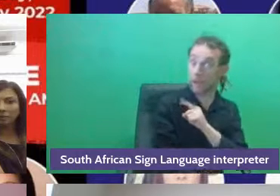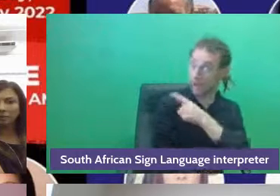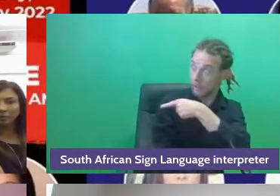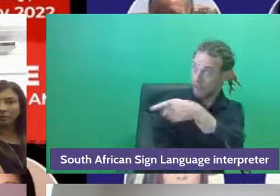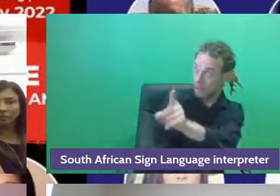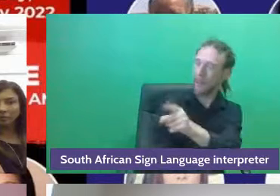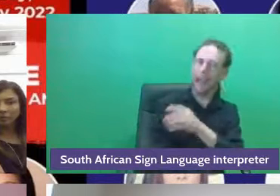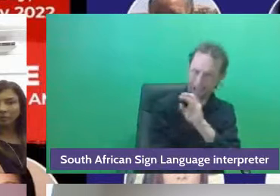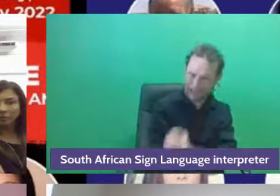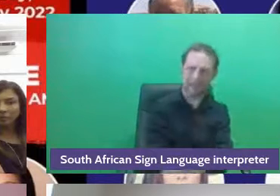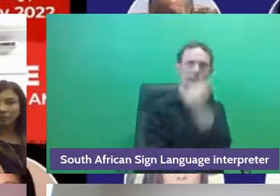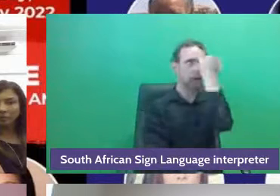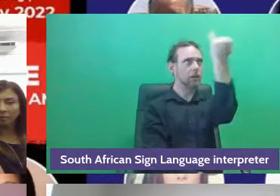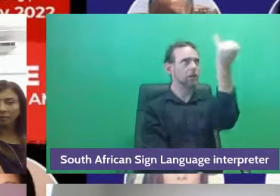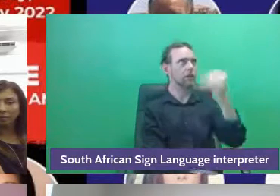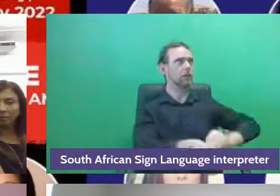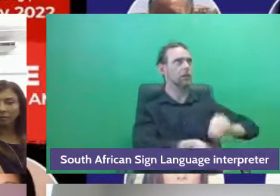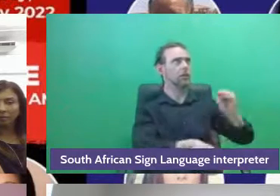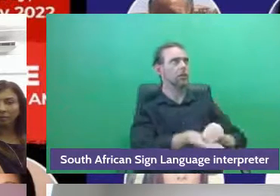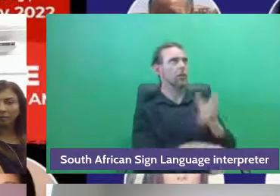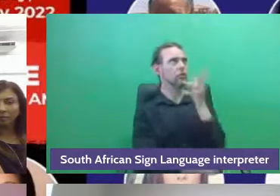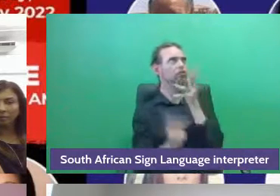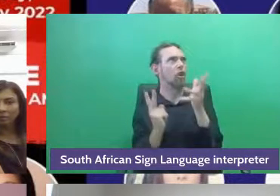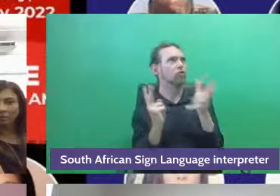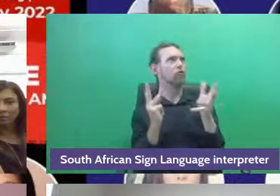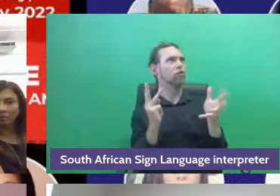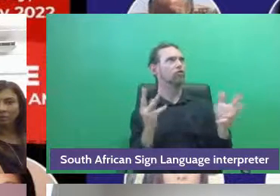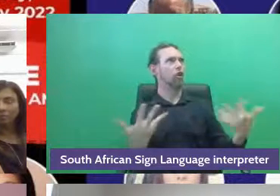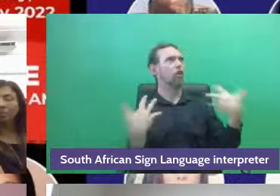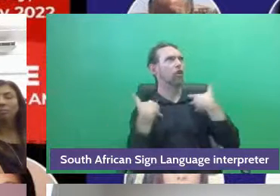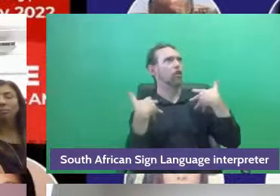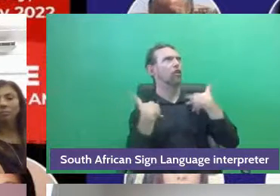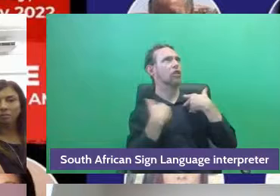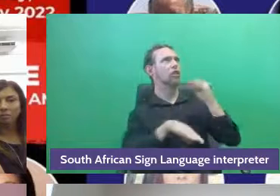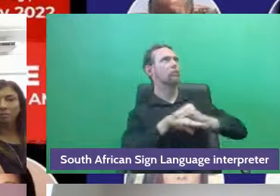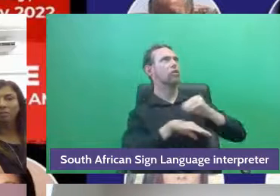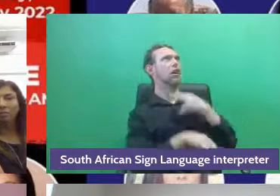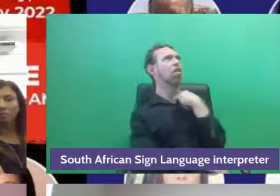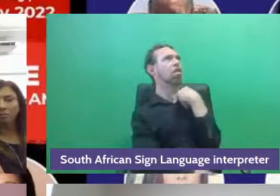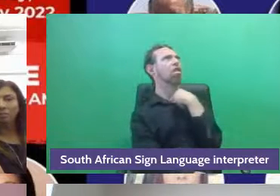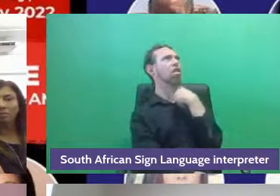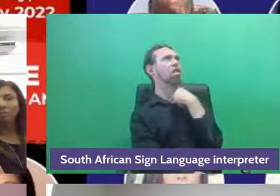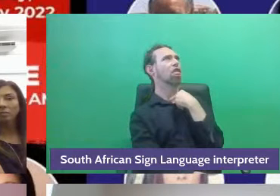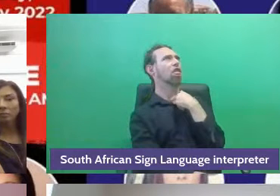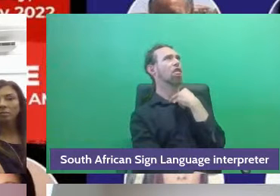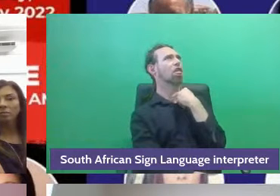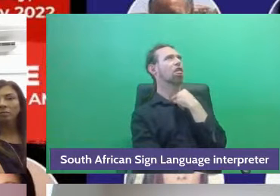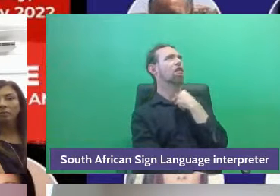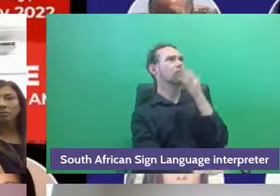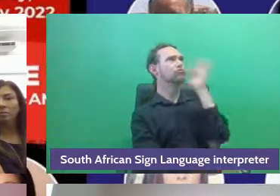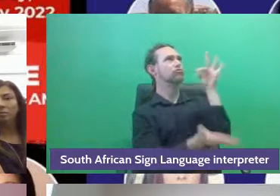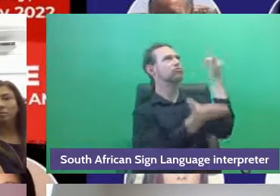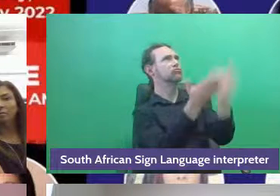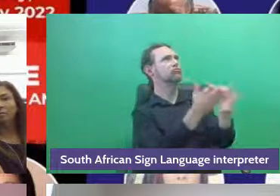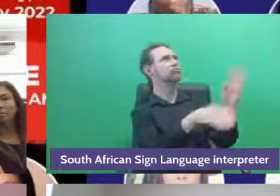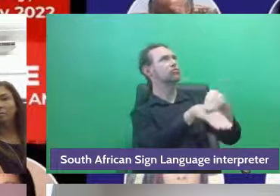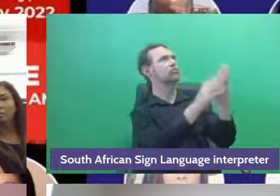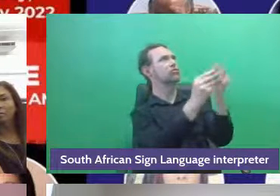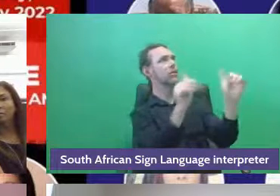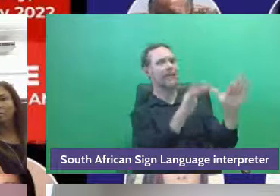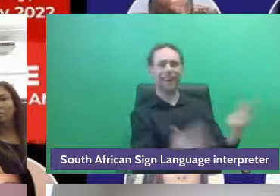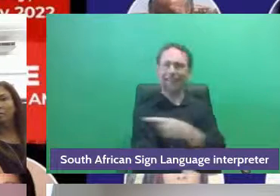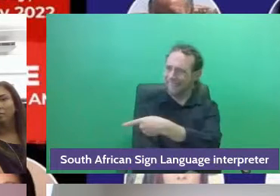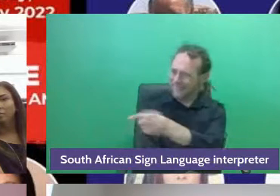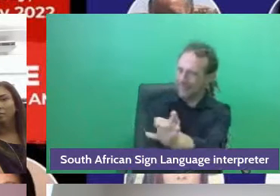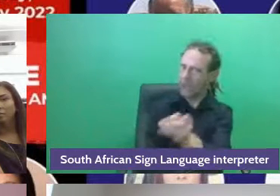solutions to the many challenges that they are faced with, because they have the experience, they live this life, and they have they have the